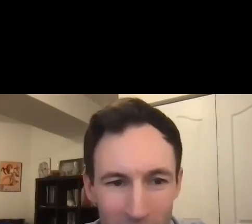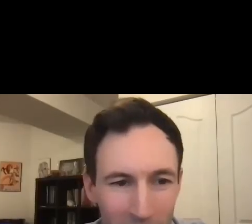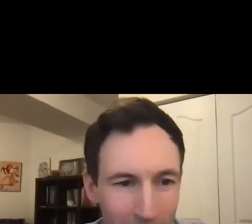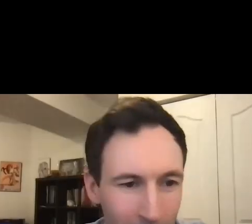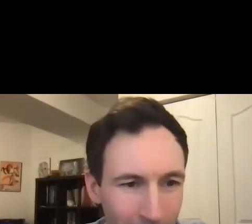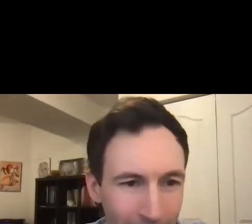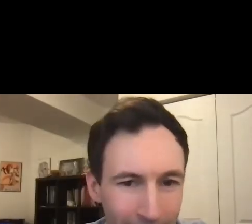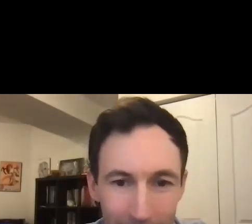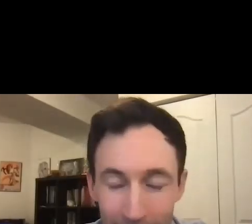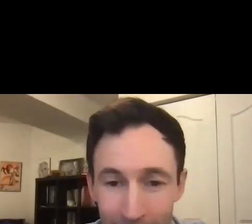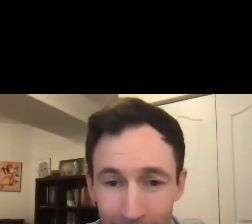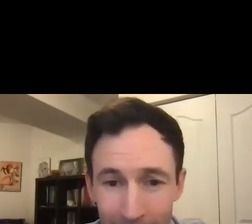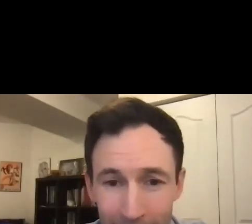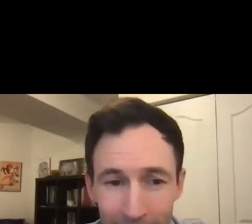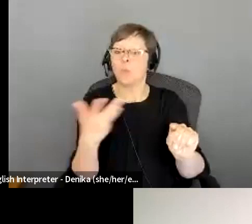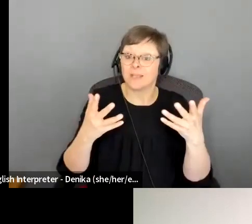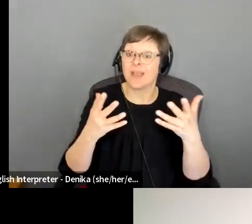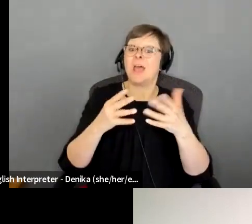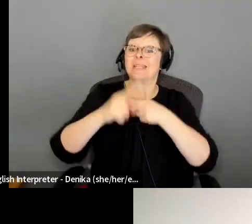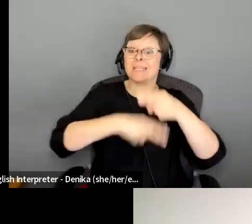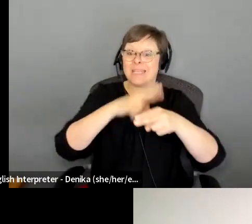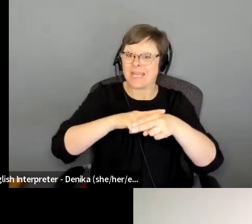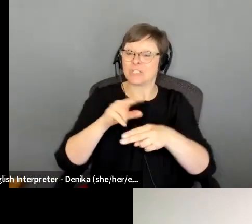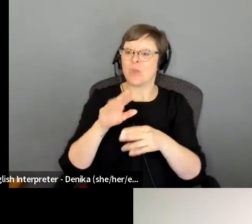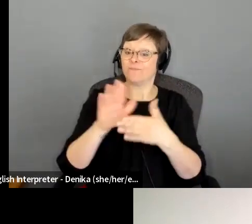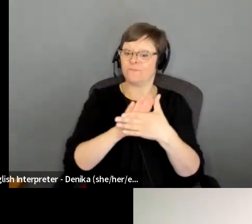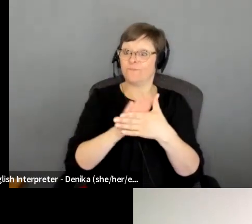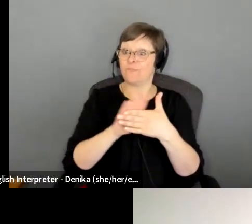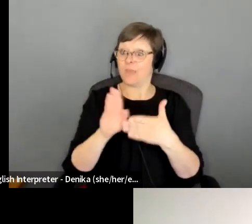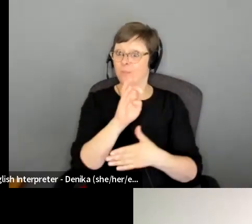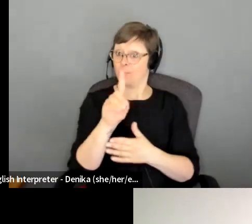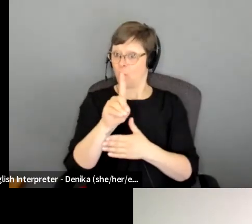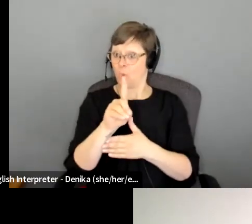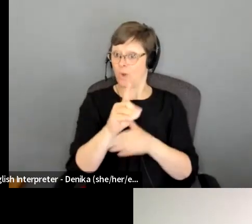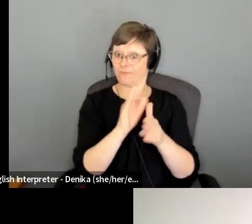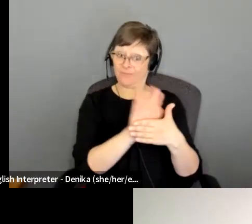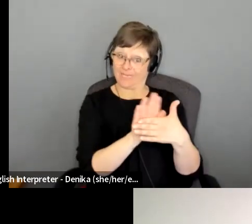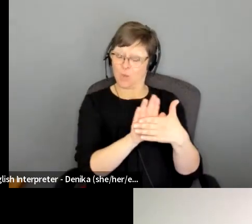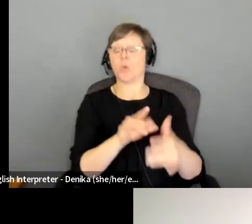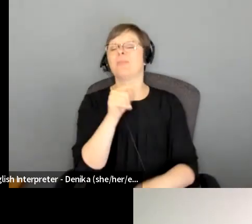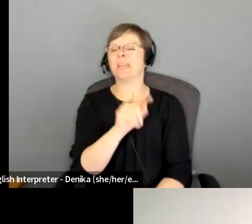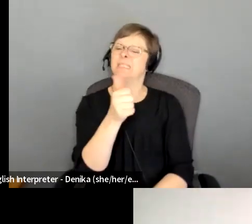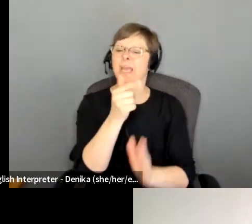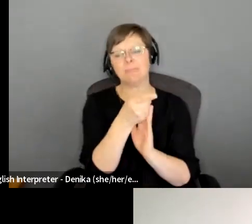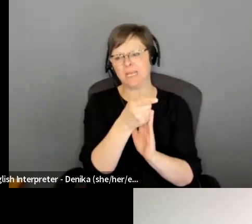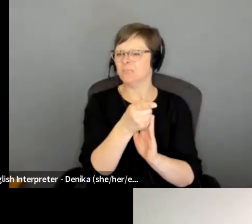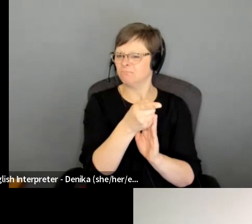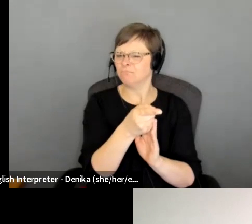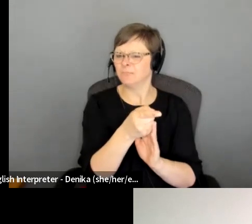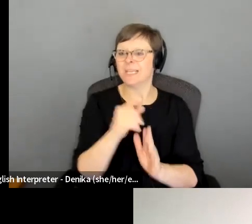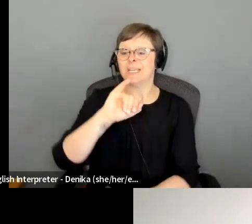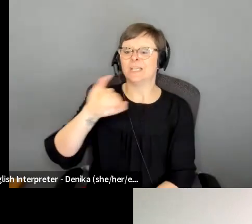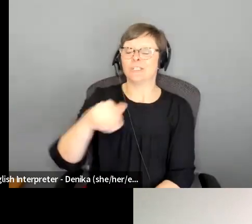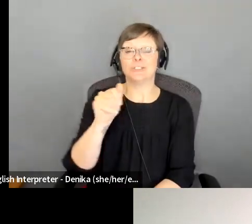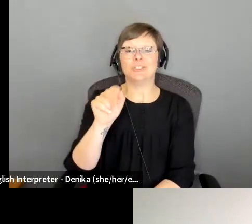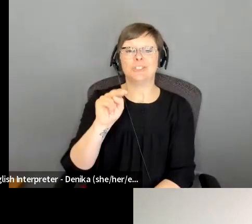to highlight a National Film Board video that's about 10 minutes long called Stories Are in Our Bones. And this is made by the filmmaker Janine